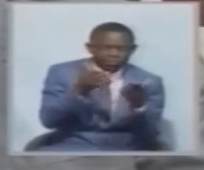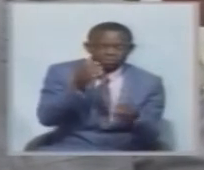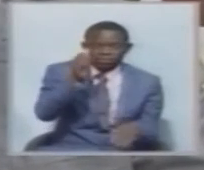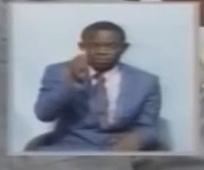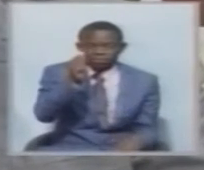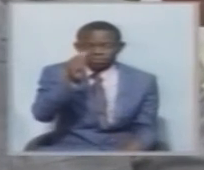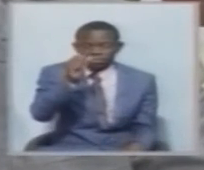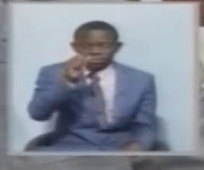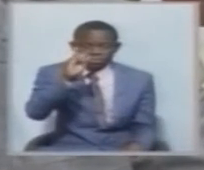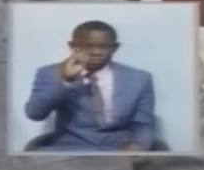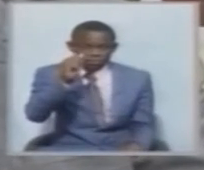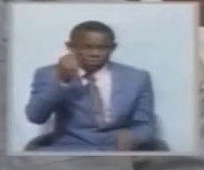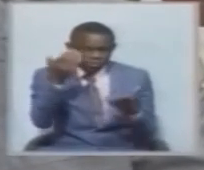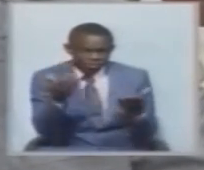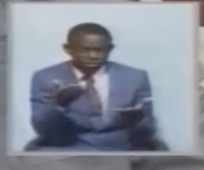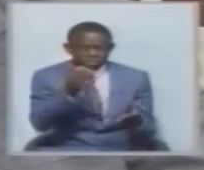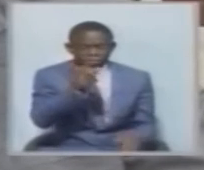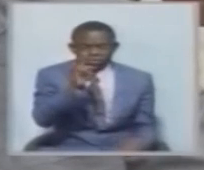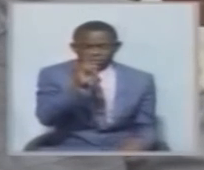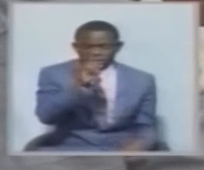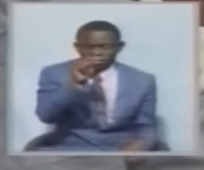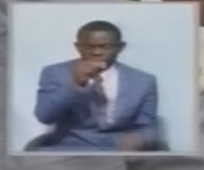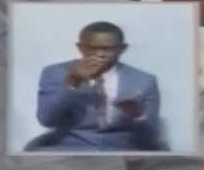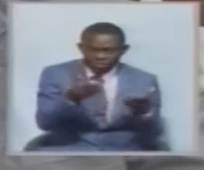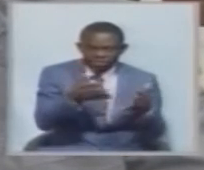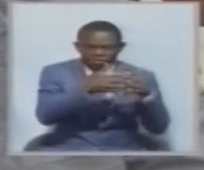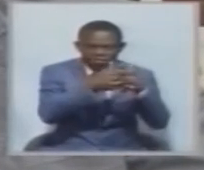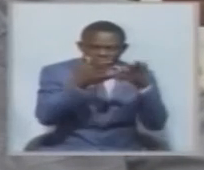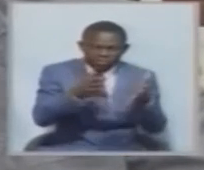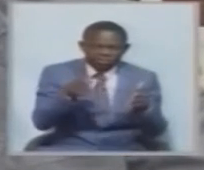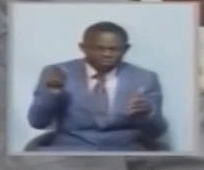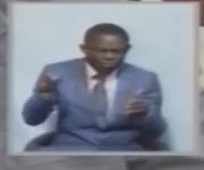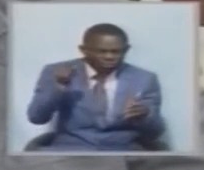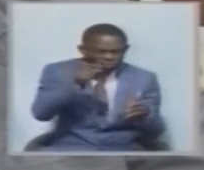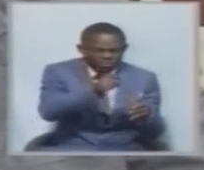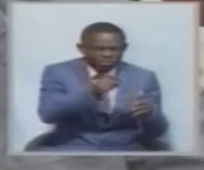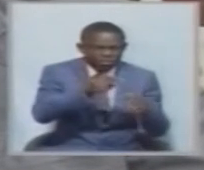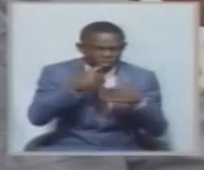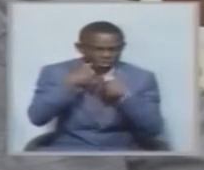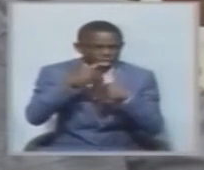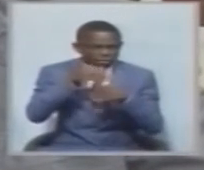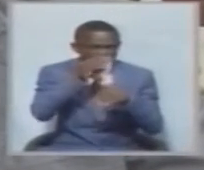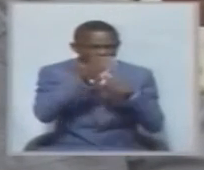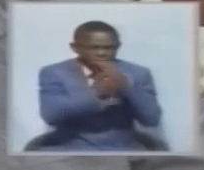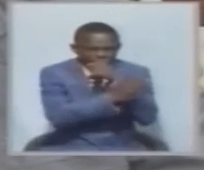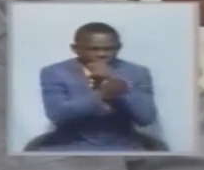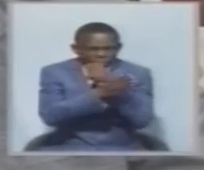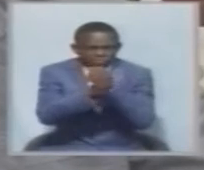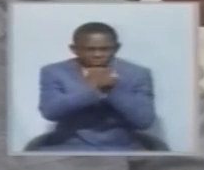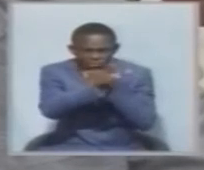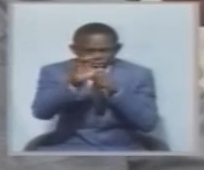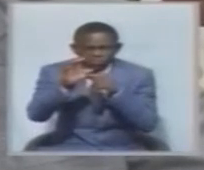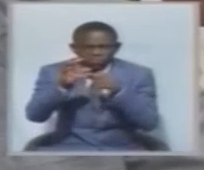Bank. So you find that their resource base is bigger than the Africa Development Bank. So in essence, they